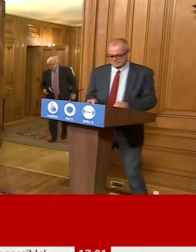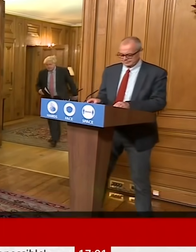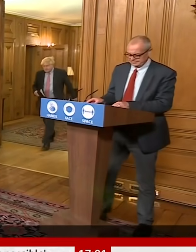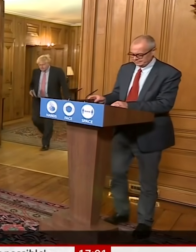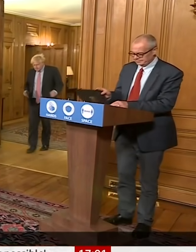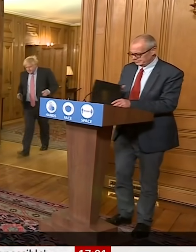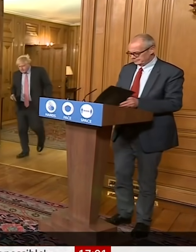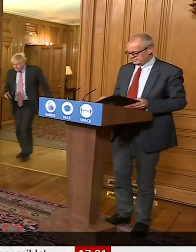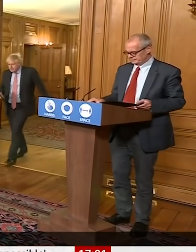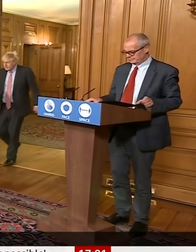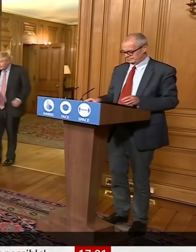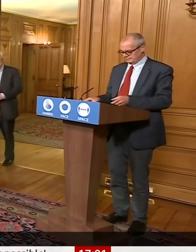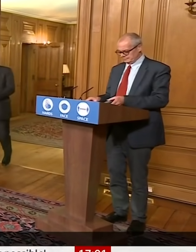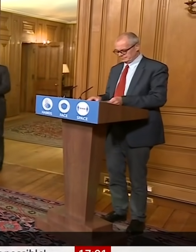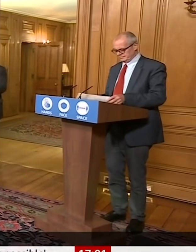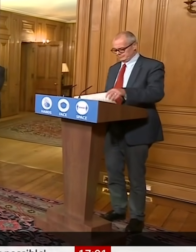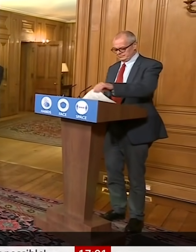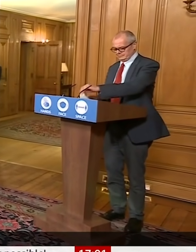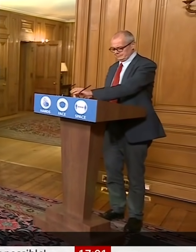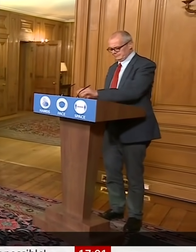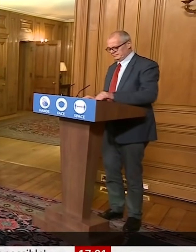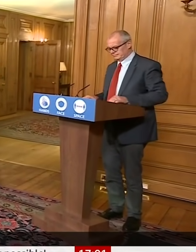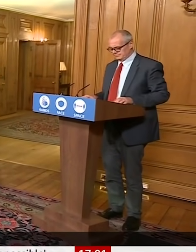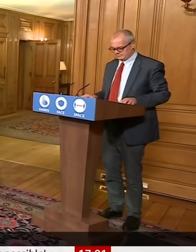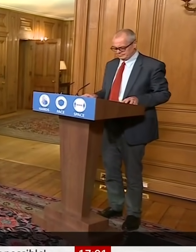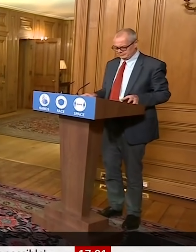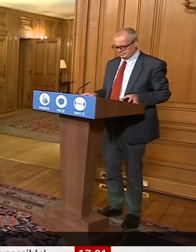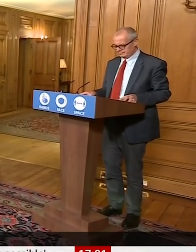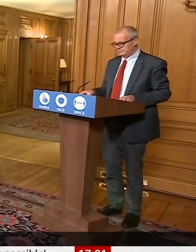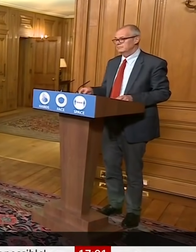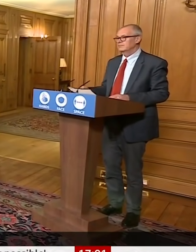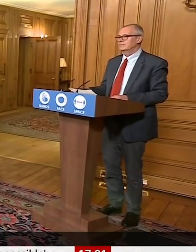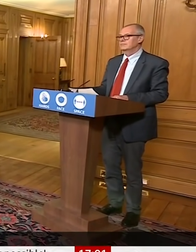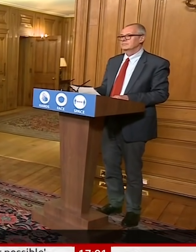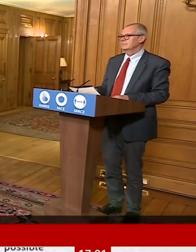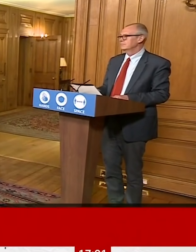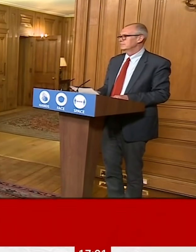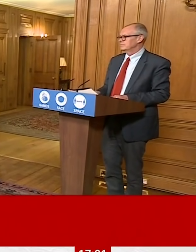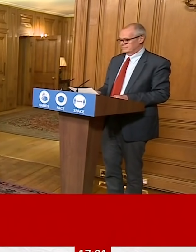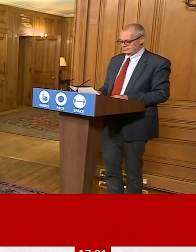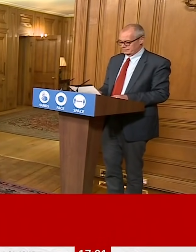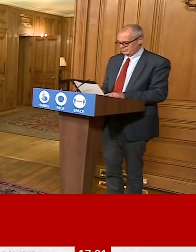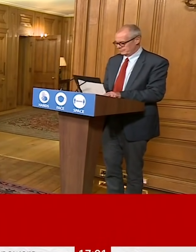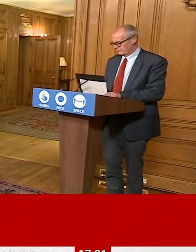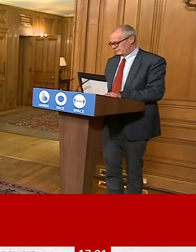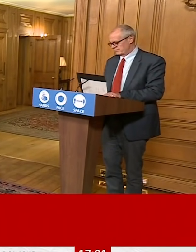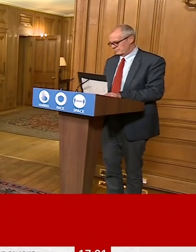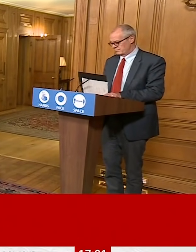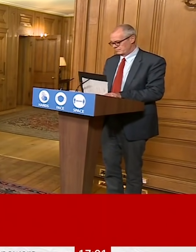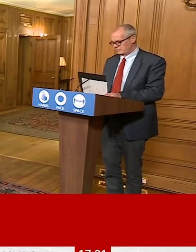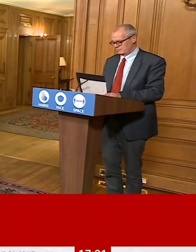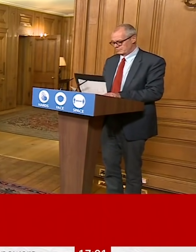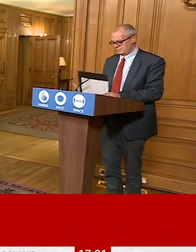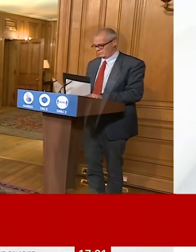Professor Lucy Yardley, I'm so sorry to interrupt. I do apologise, but we can see you perhaps can't. But the Prime Minister's just arrived for the briefing. Let's cross over. When I spoke